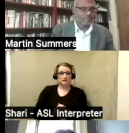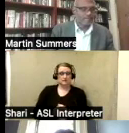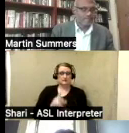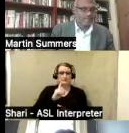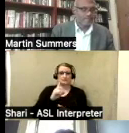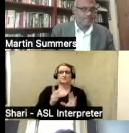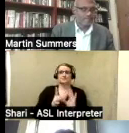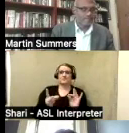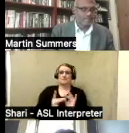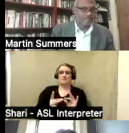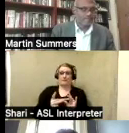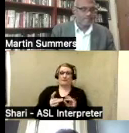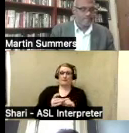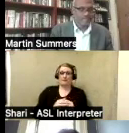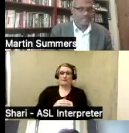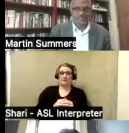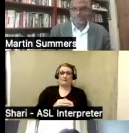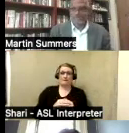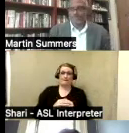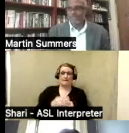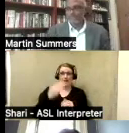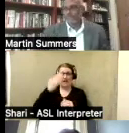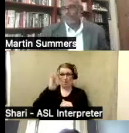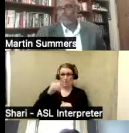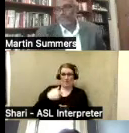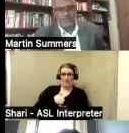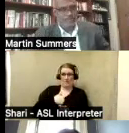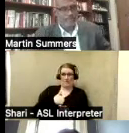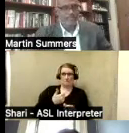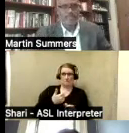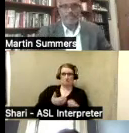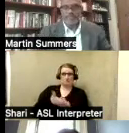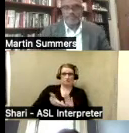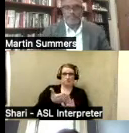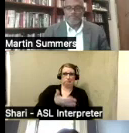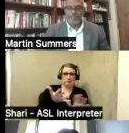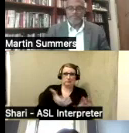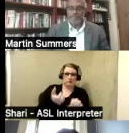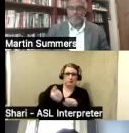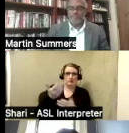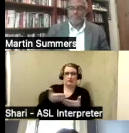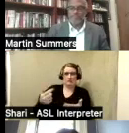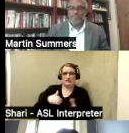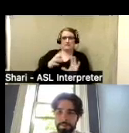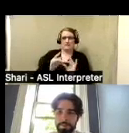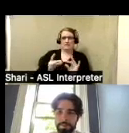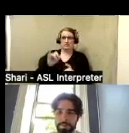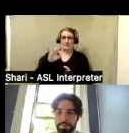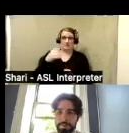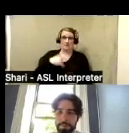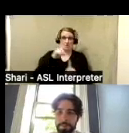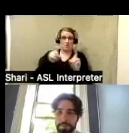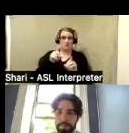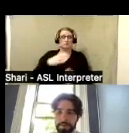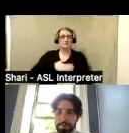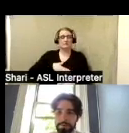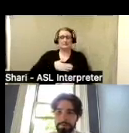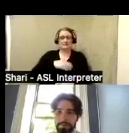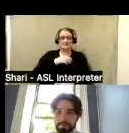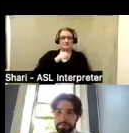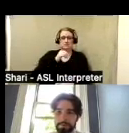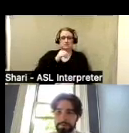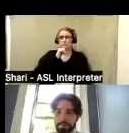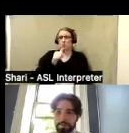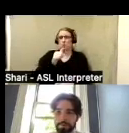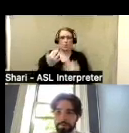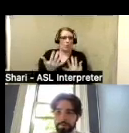to say that I know I'm moving rather quickly in the things that I'll be speaking about, and if there's questions,